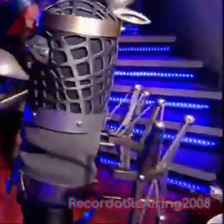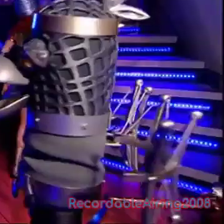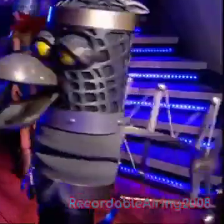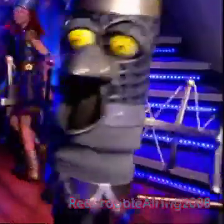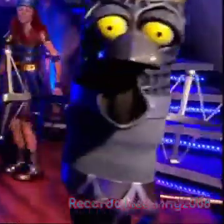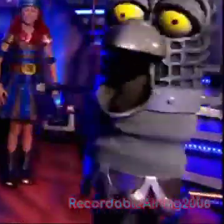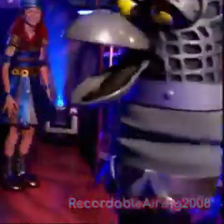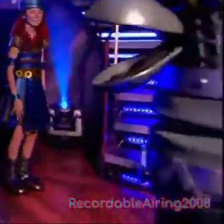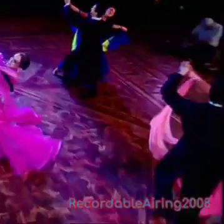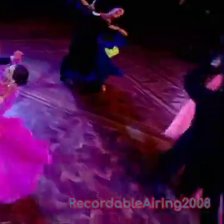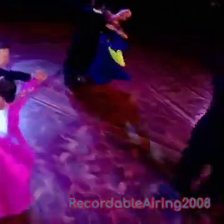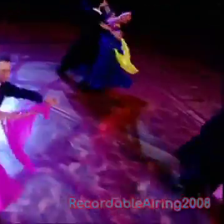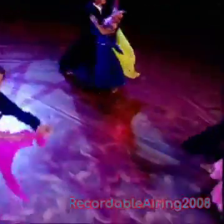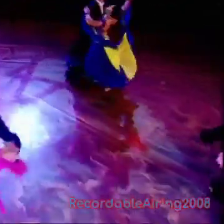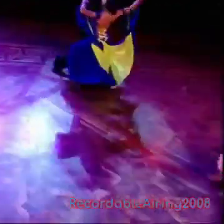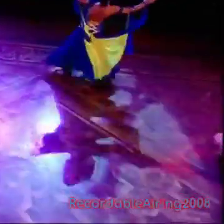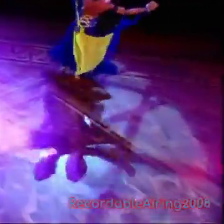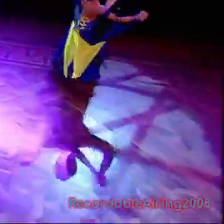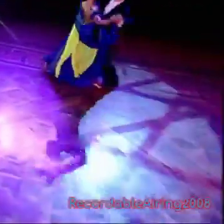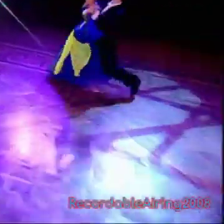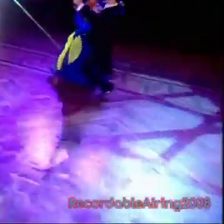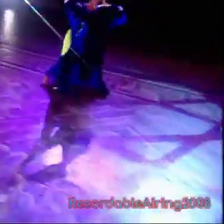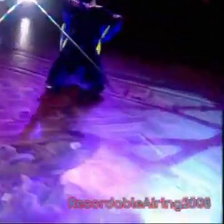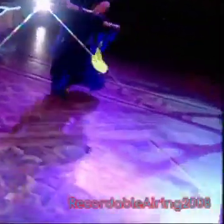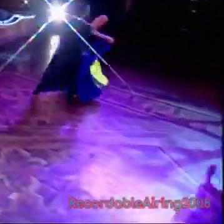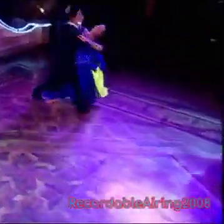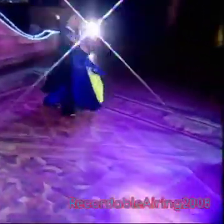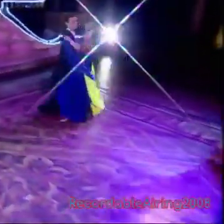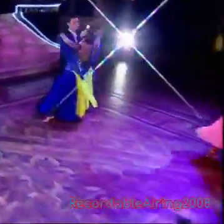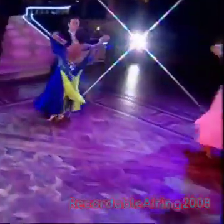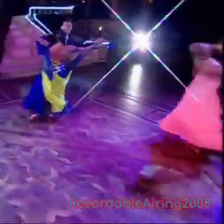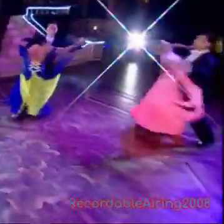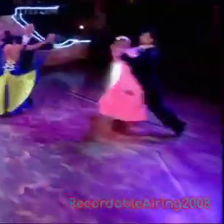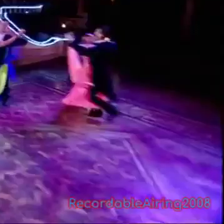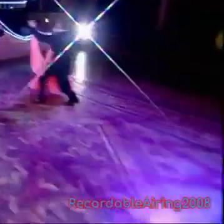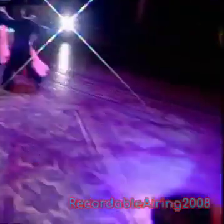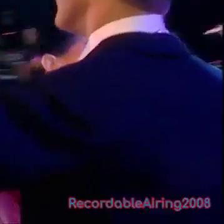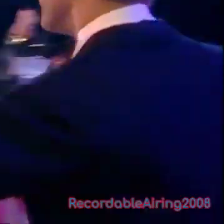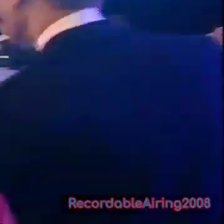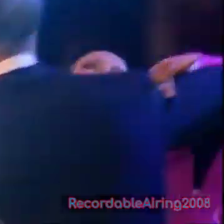Thank you.